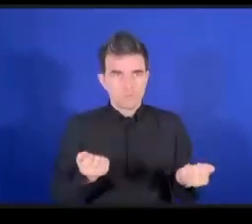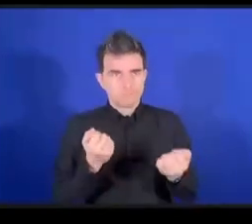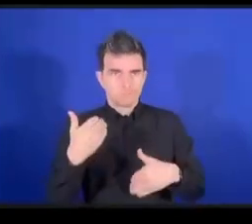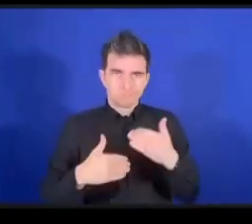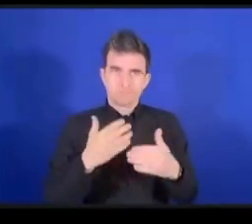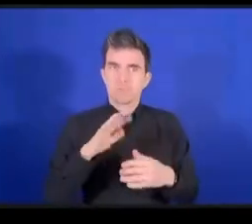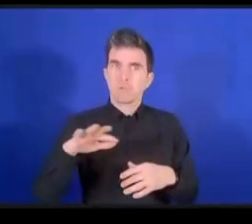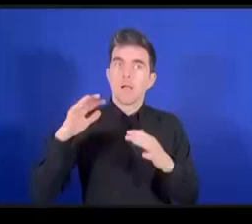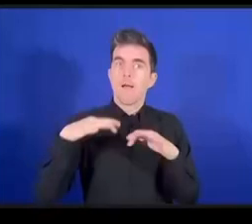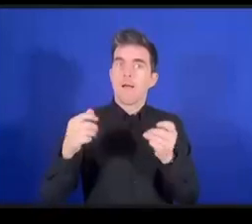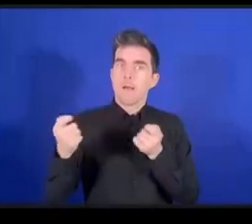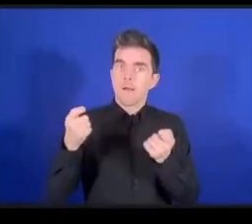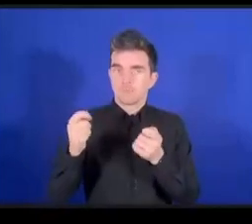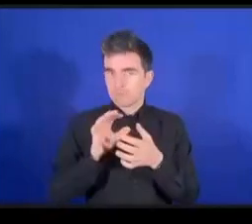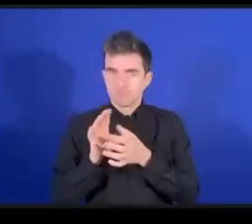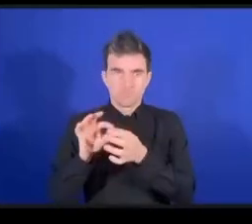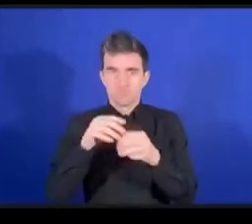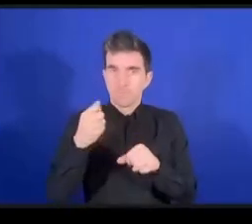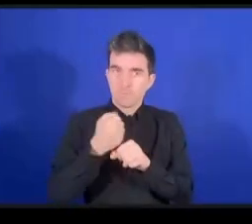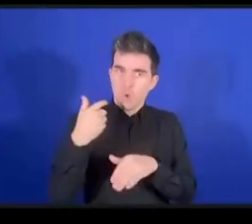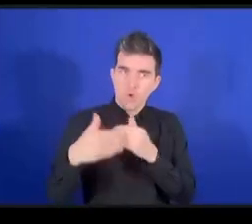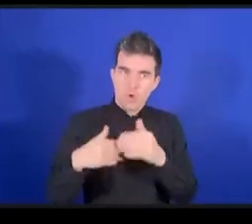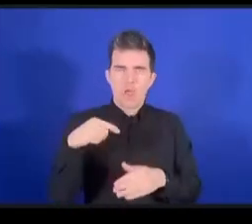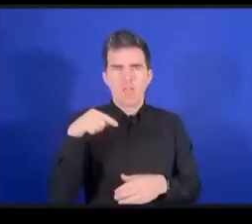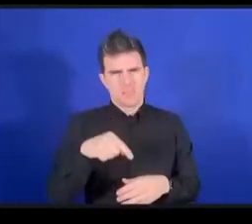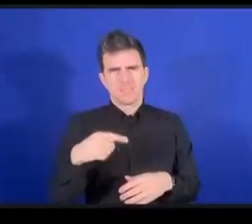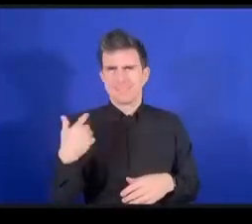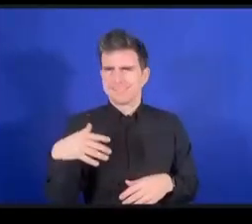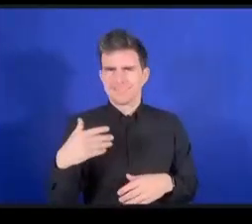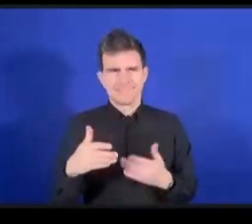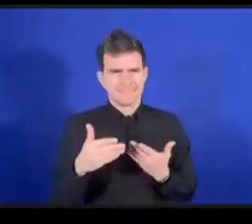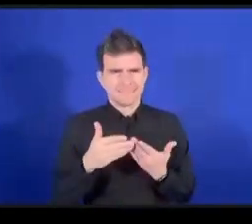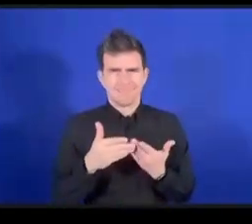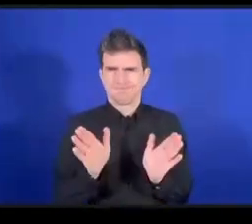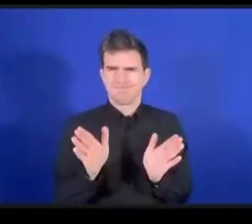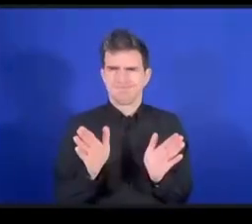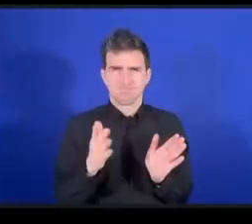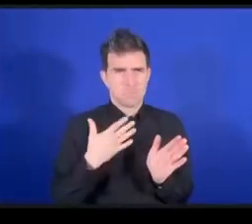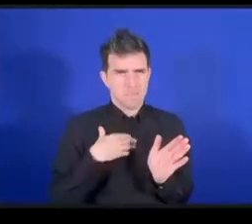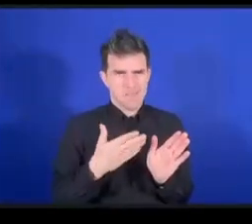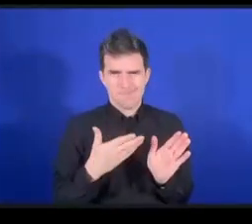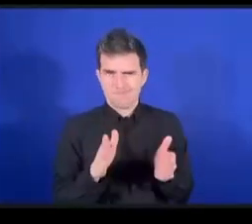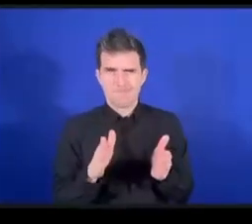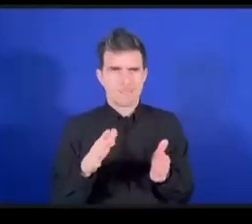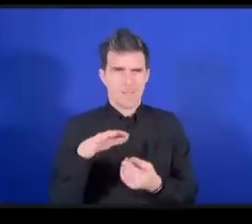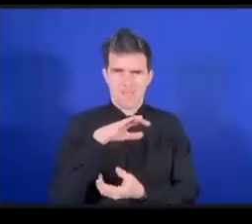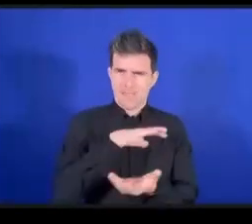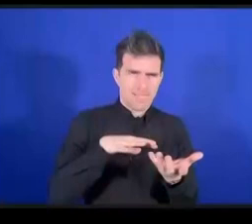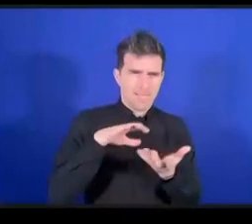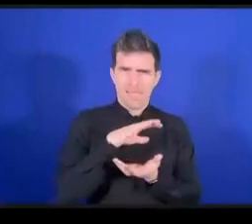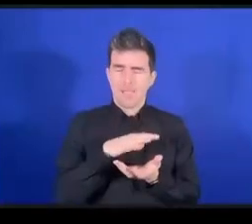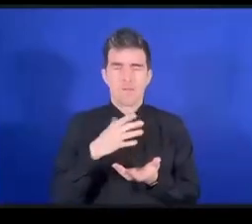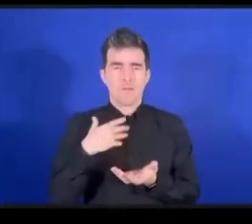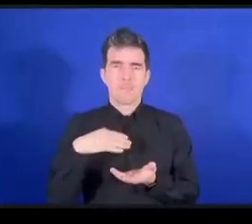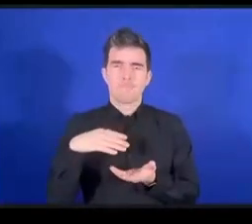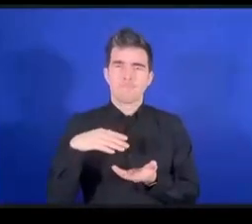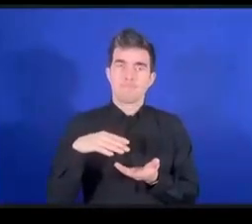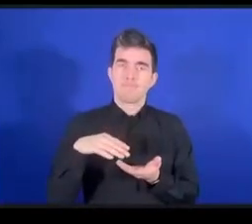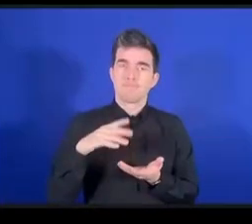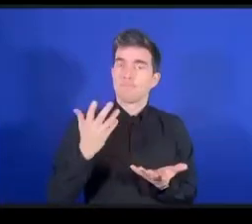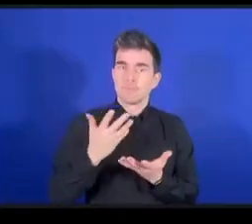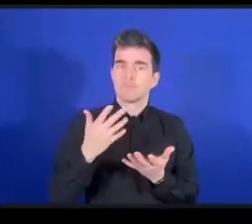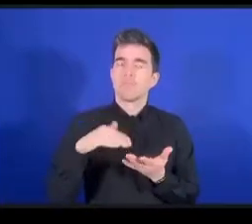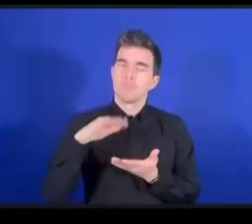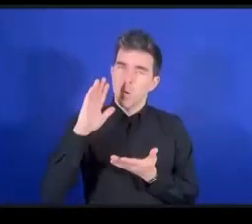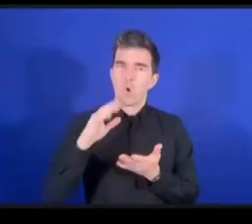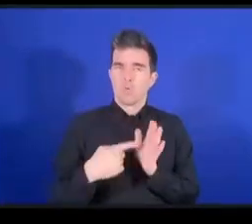and communicate more the IGF work to industry and make sure that they feel as an equal partner instead of attending preventively. A